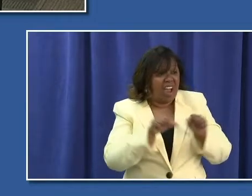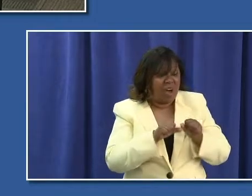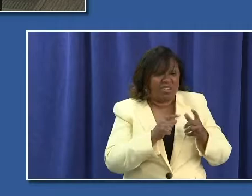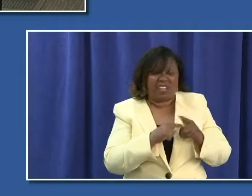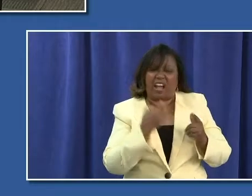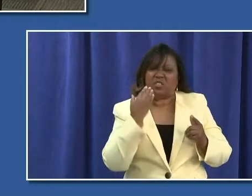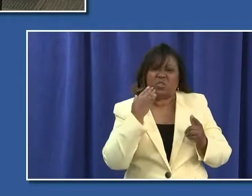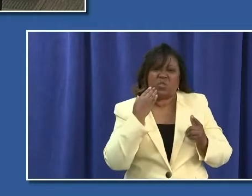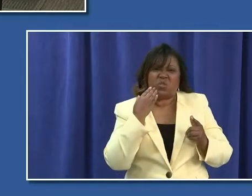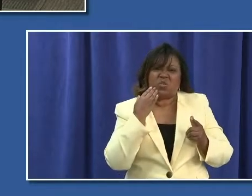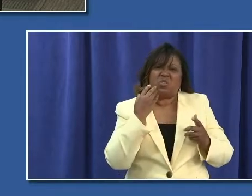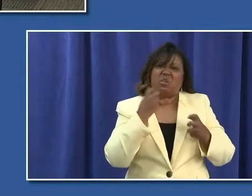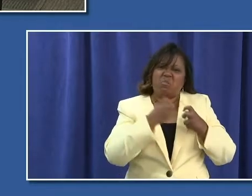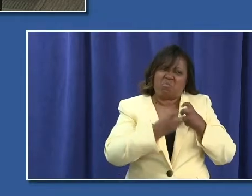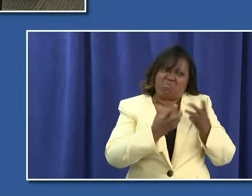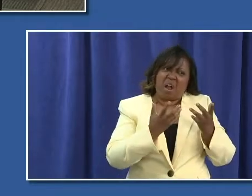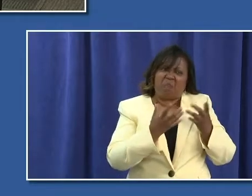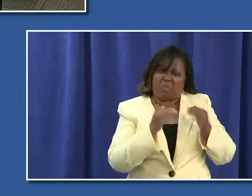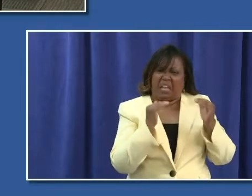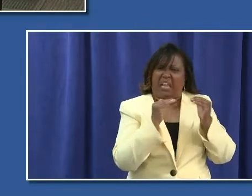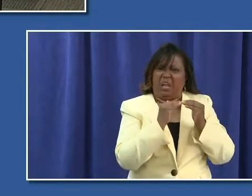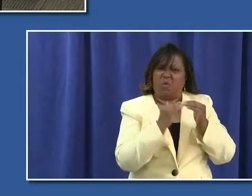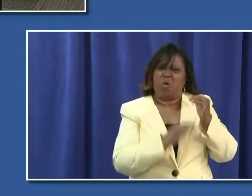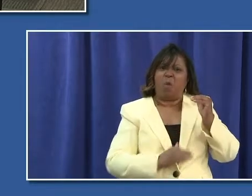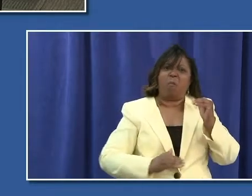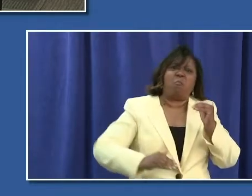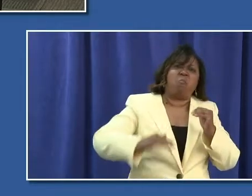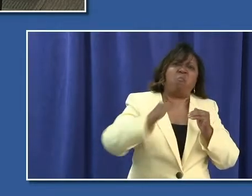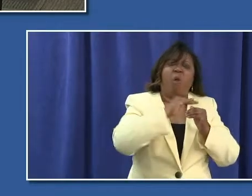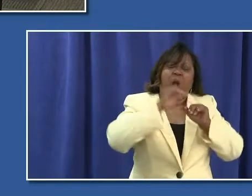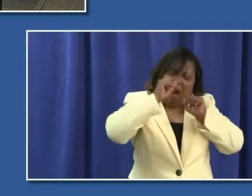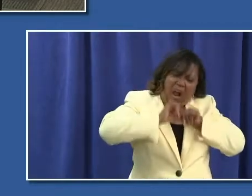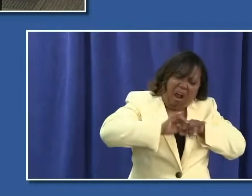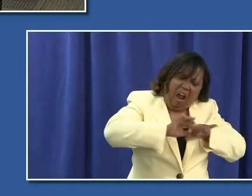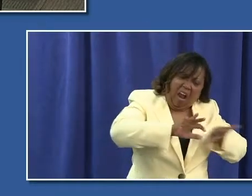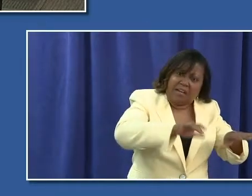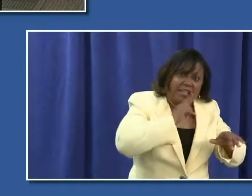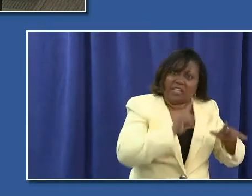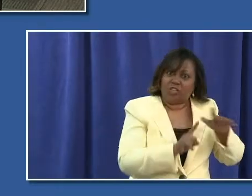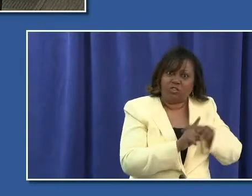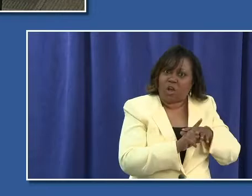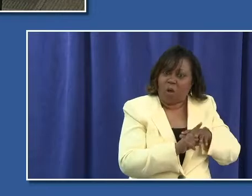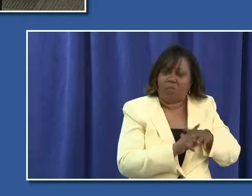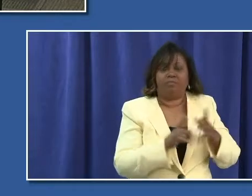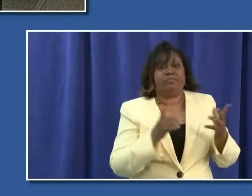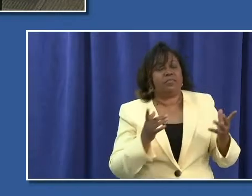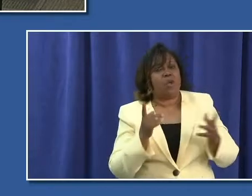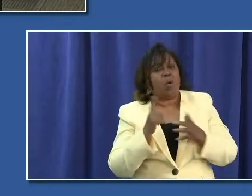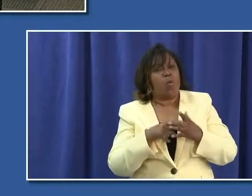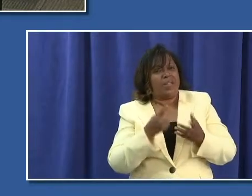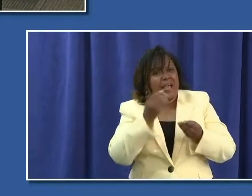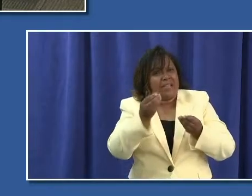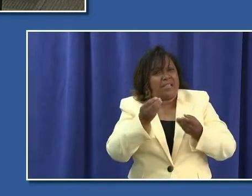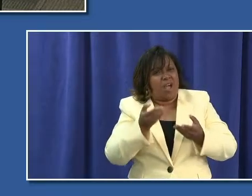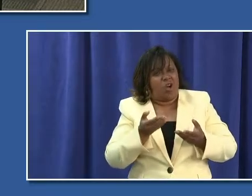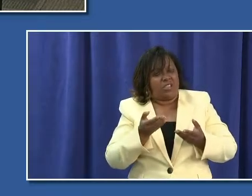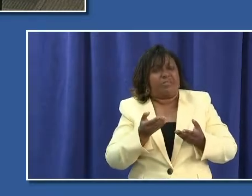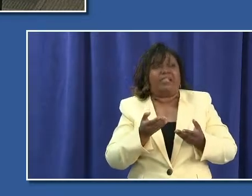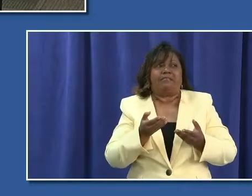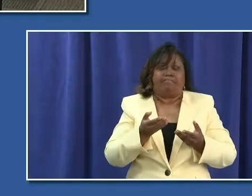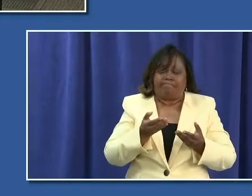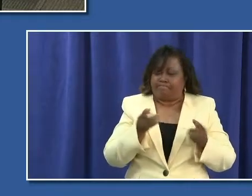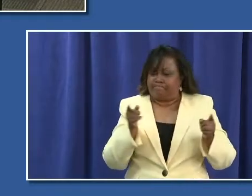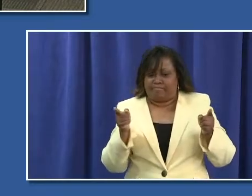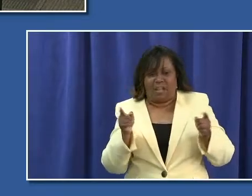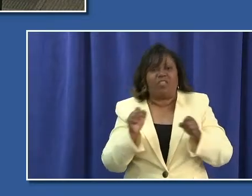I knew that there would probably be equal or more infestation that didn't show that. And what that tells me is that